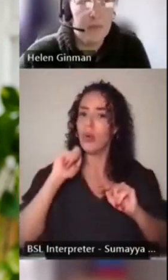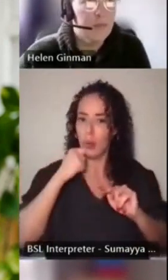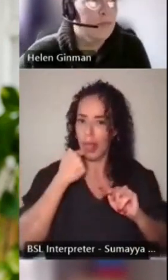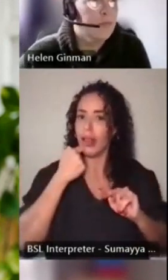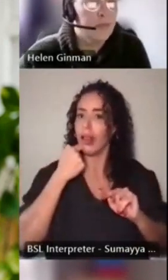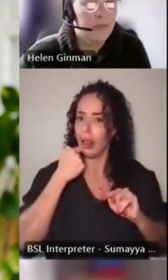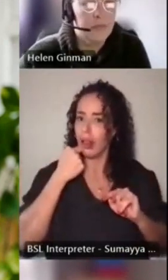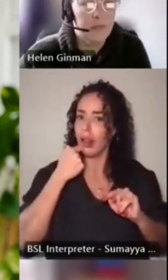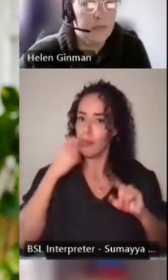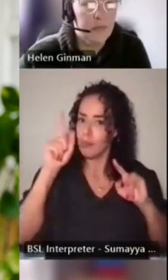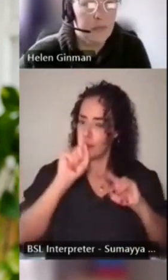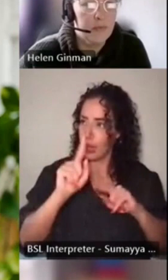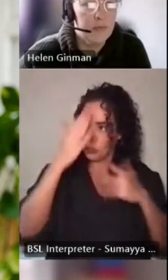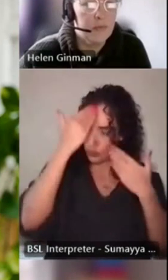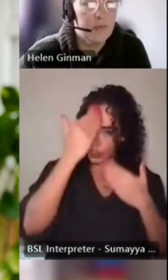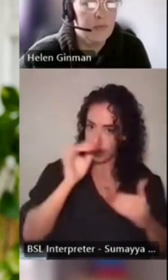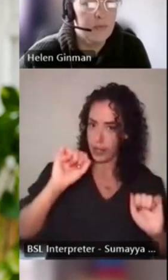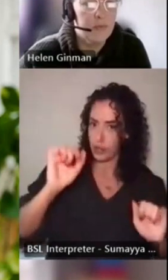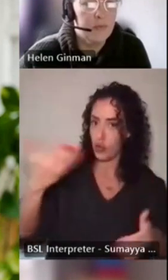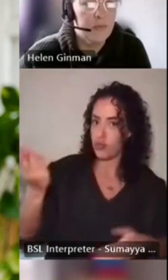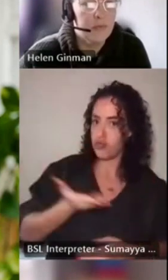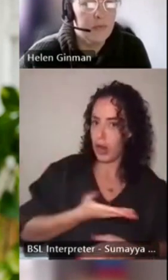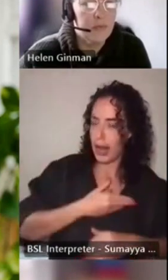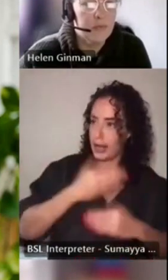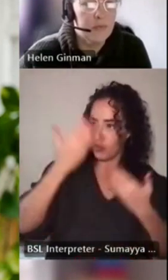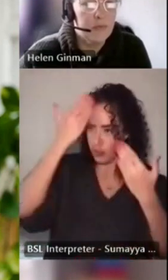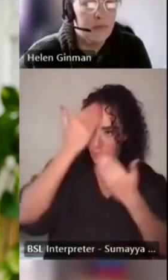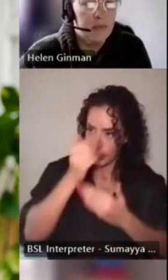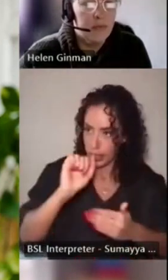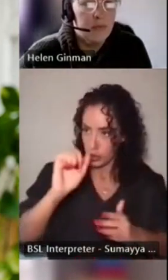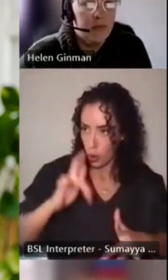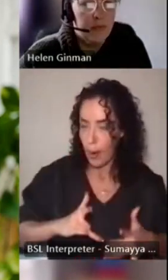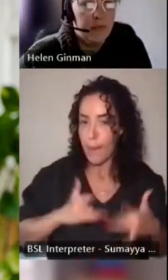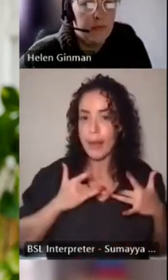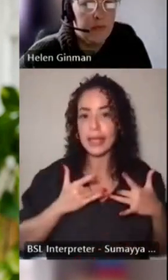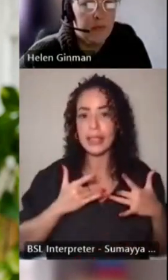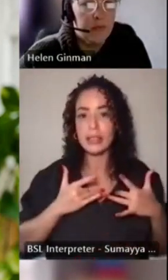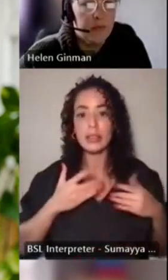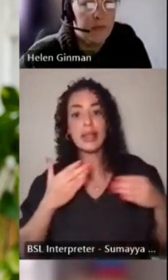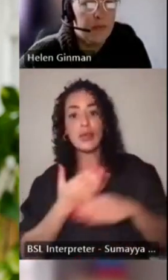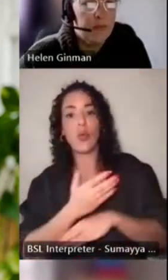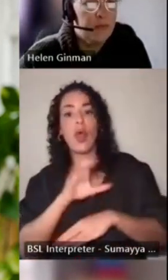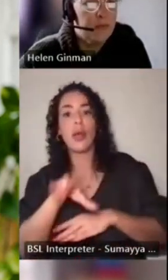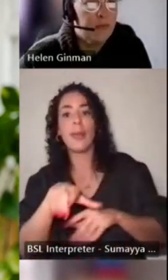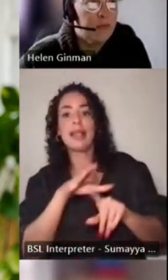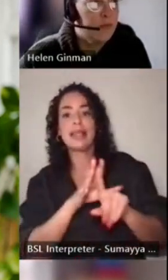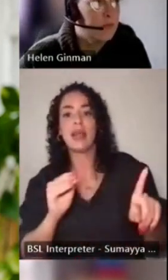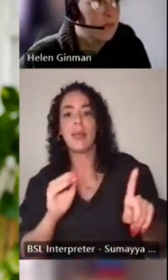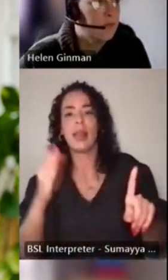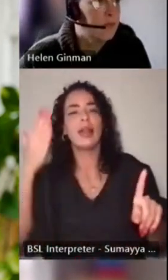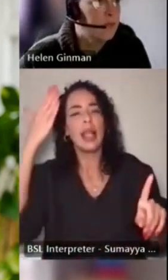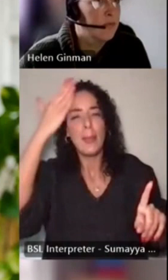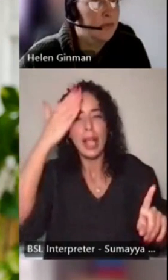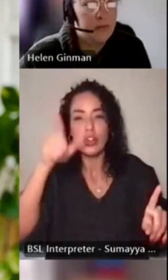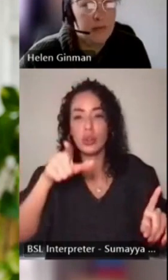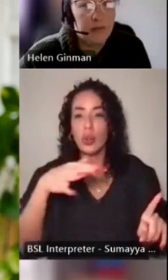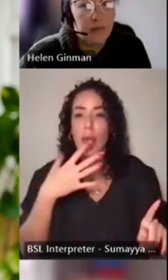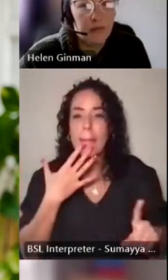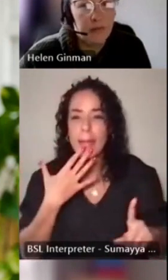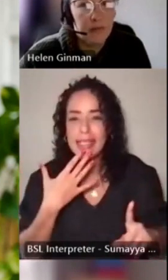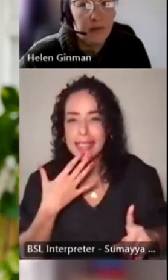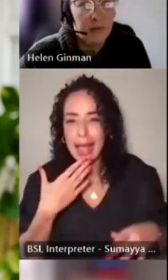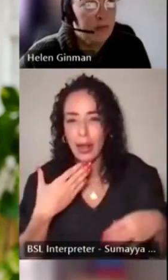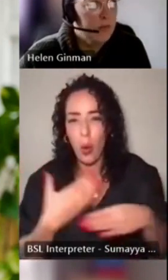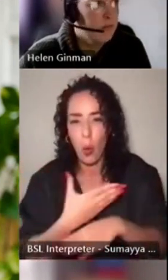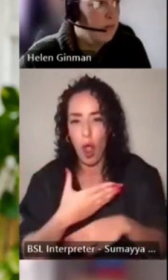rights and opinions of others. So we've got a workplace example here. So imagine you made a mistake at work and